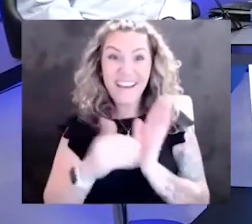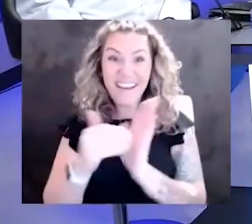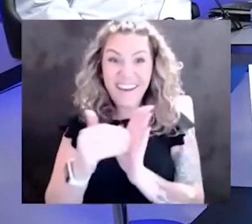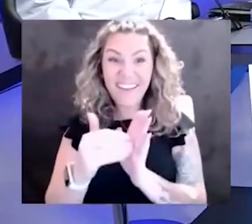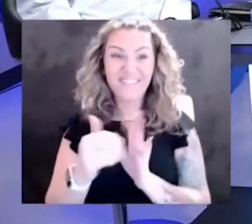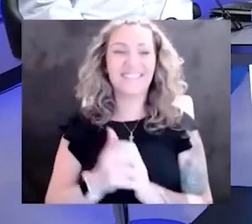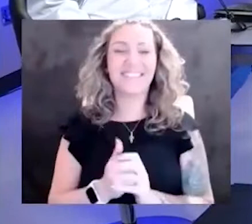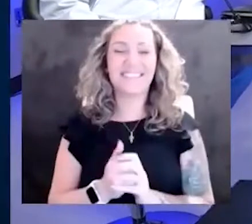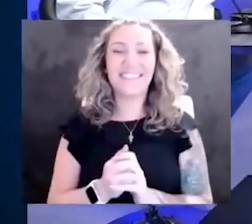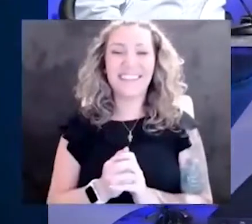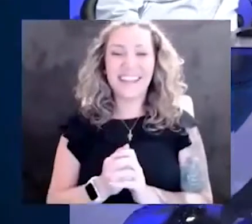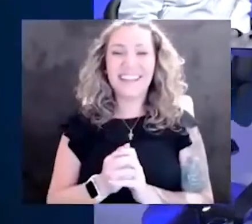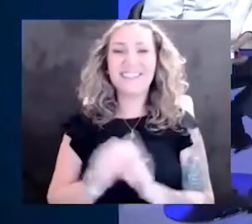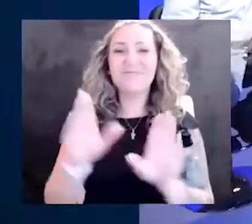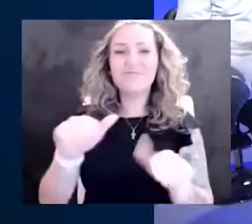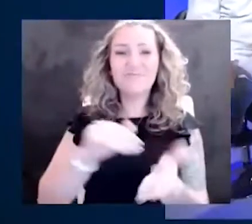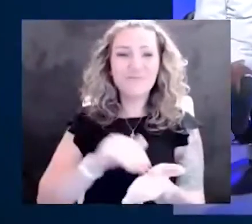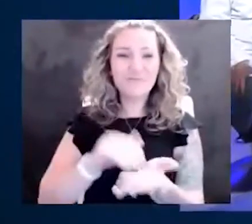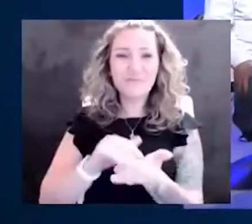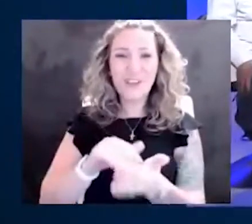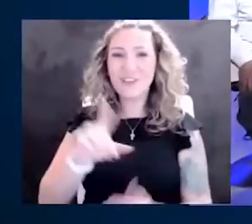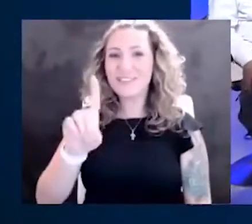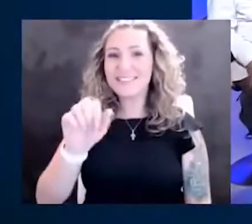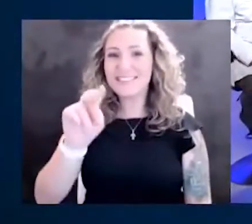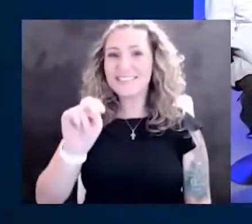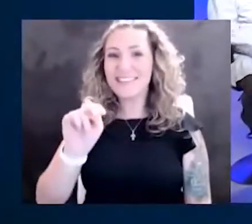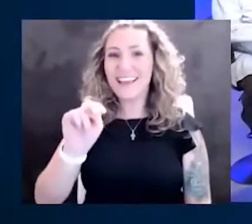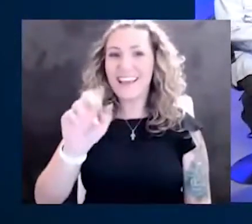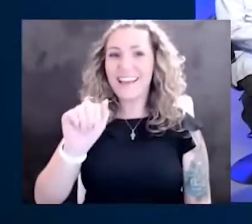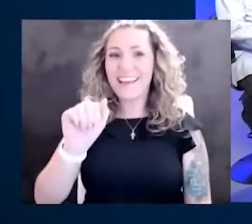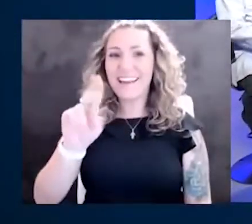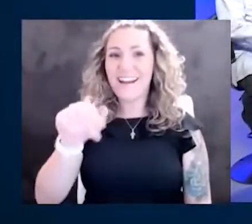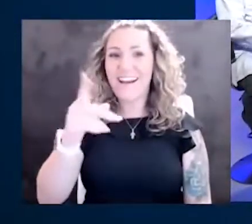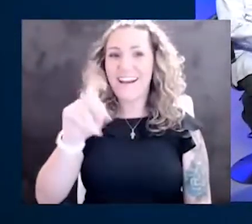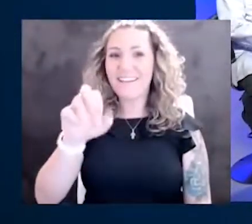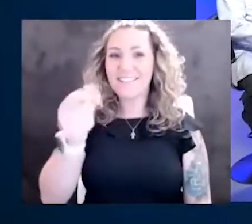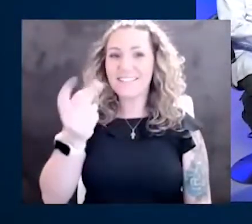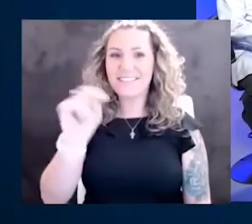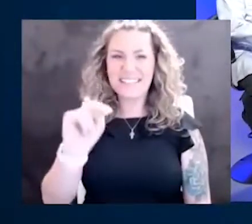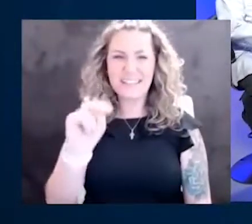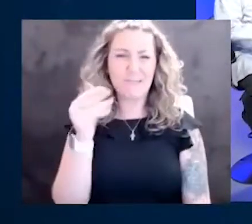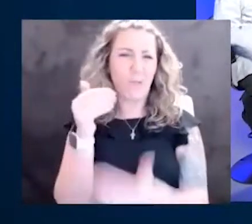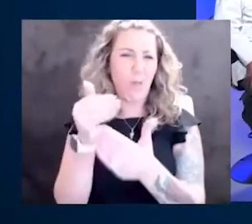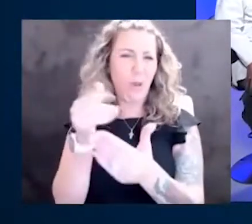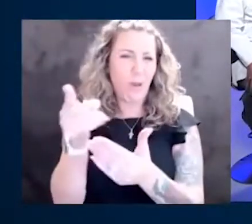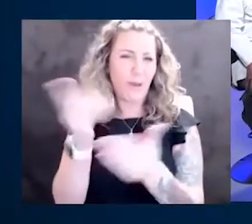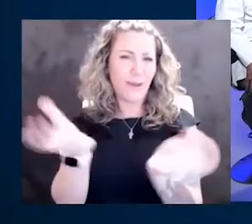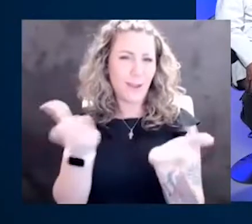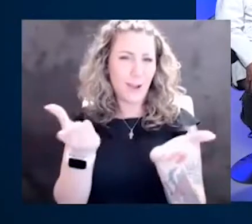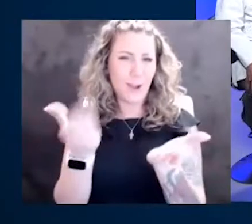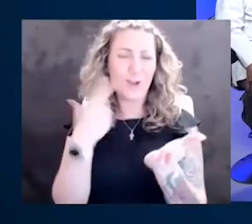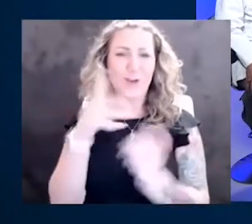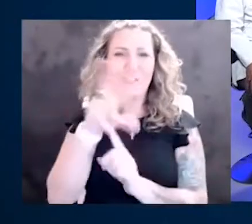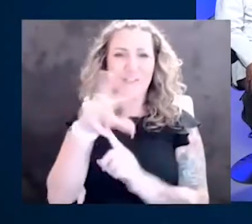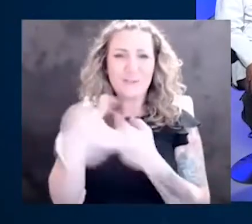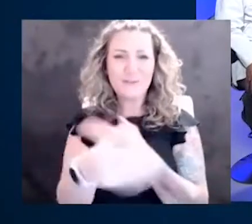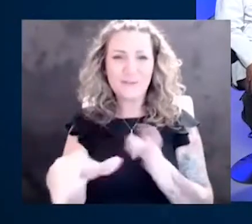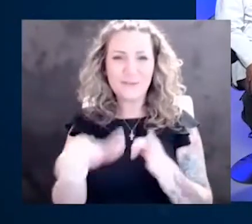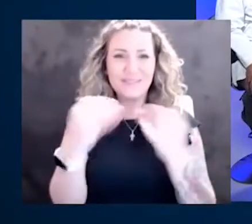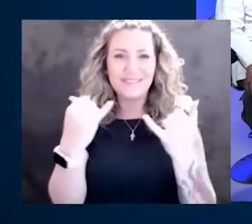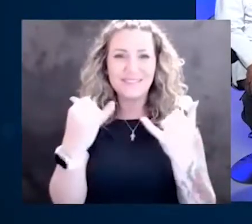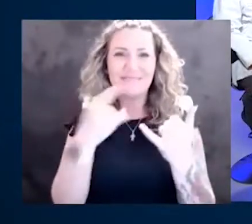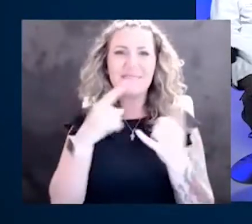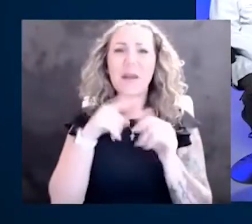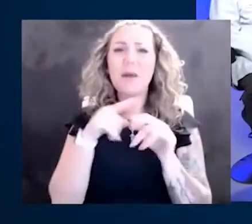Dr. Dana Hawkinson, our Medical Director of Infection Prevention Control, is still close by. He is right here with us in the studio today. He is appropriately distanced per